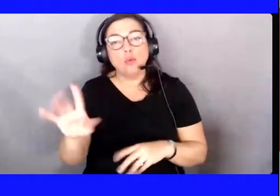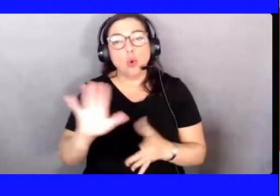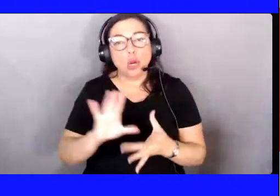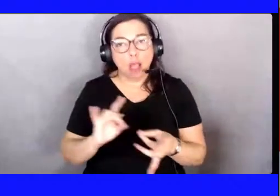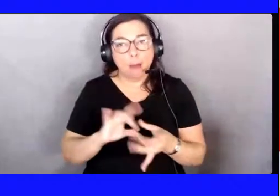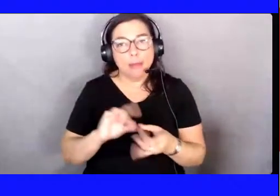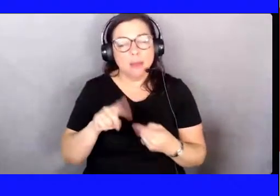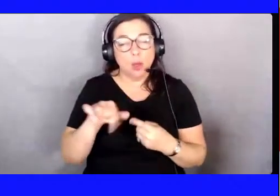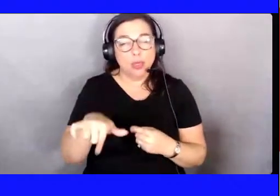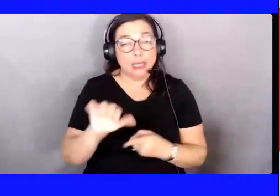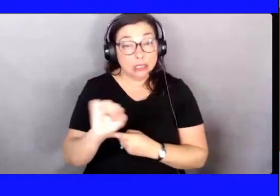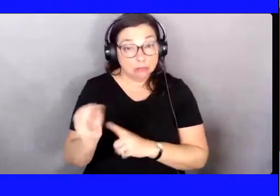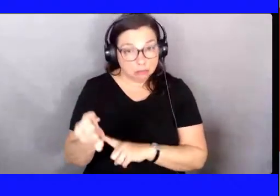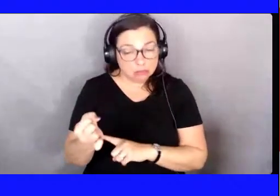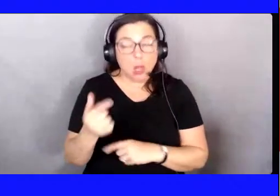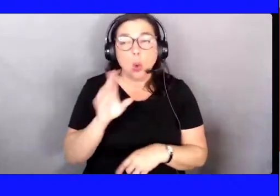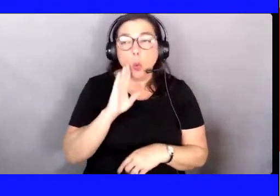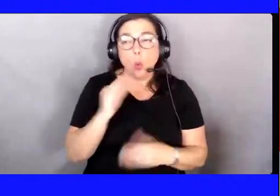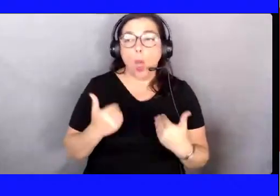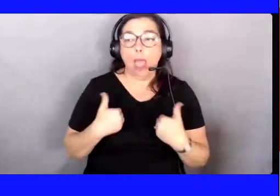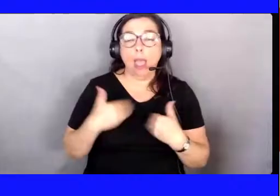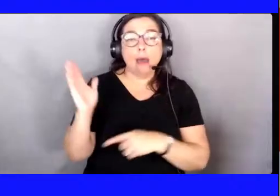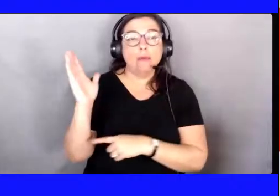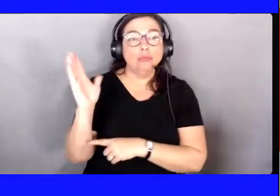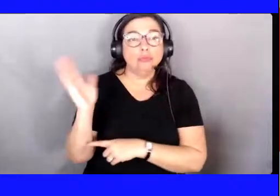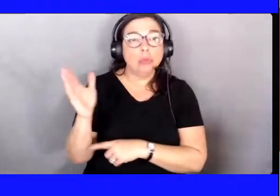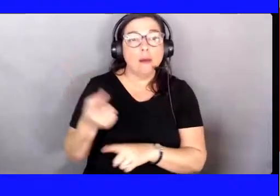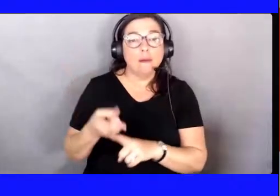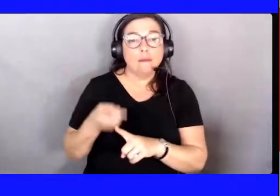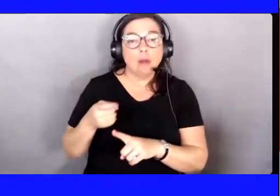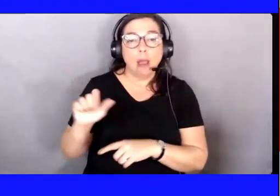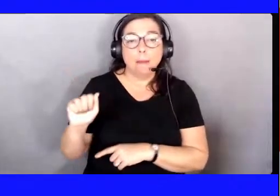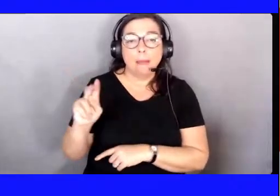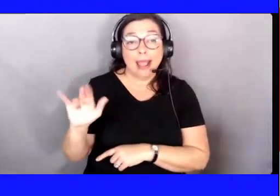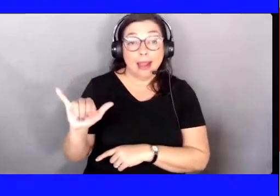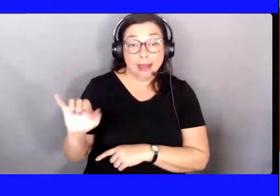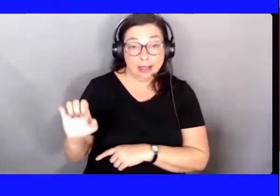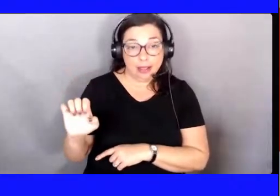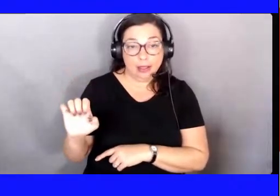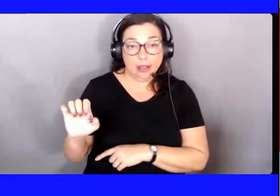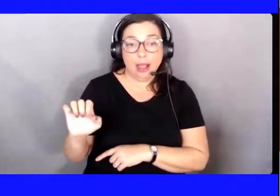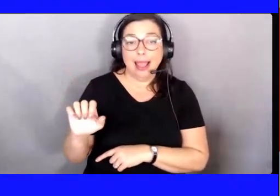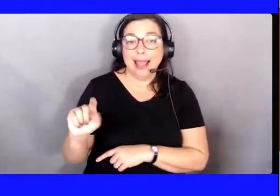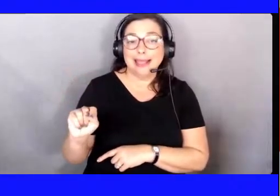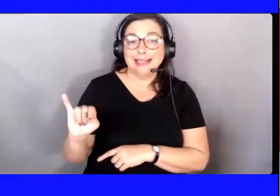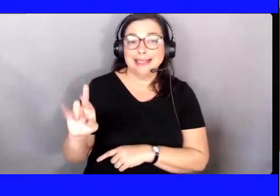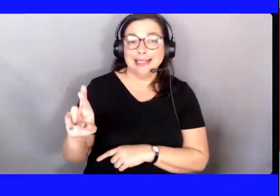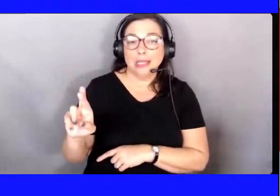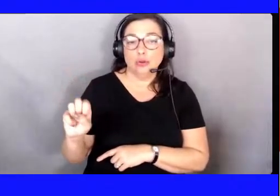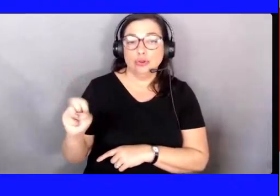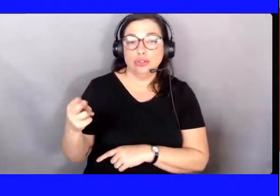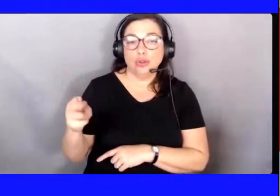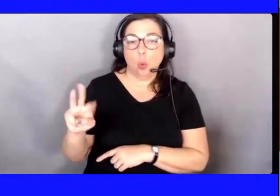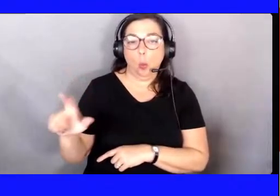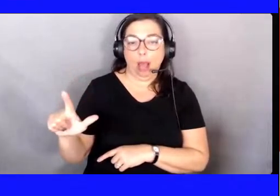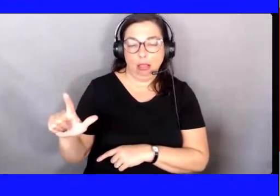on this matter. We will now have a presentation by Annie Tirschwell, Principal of Type A Partner.